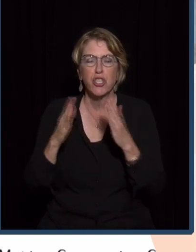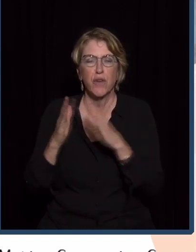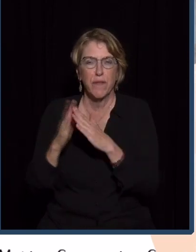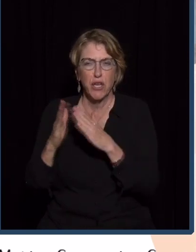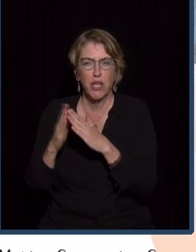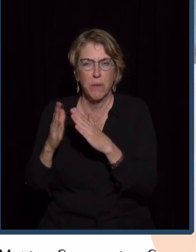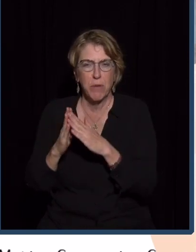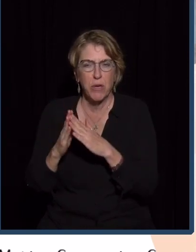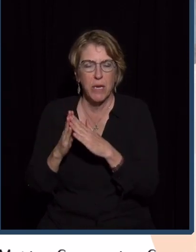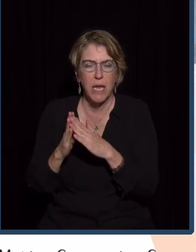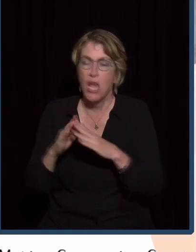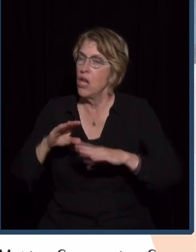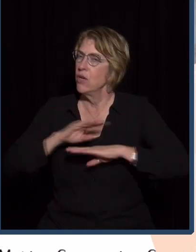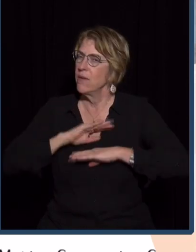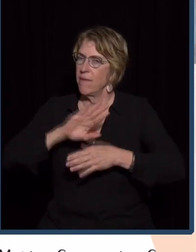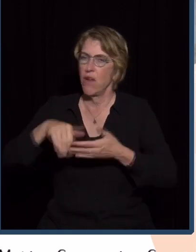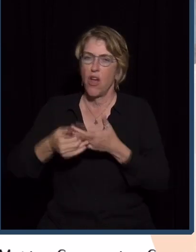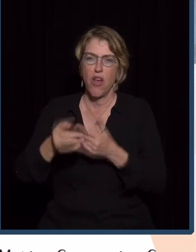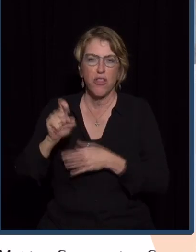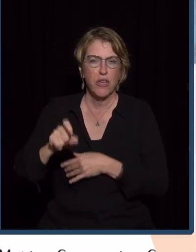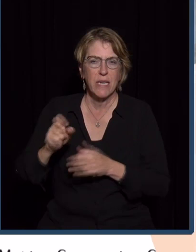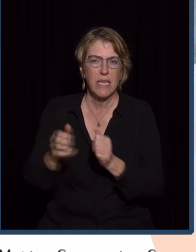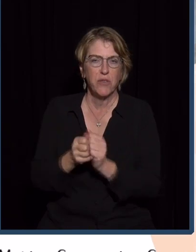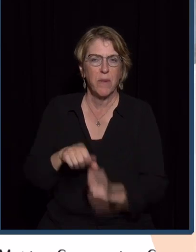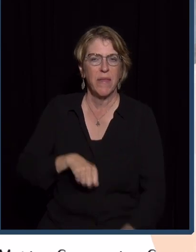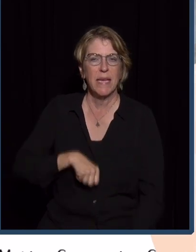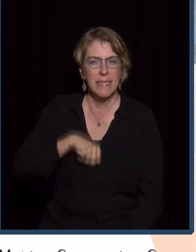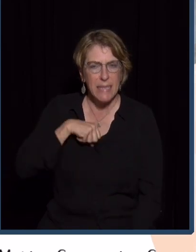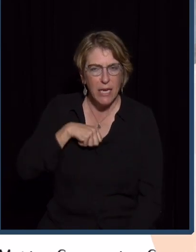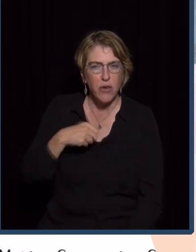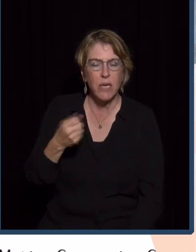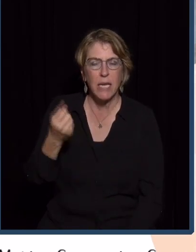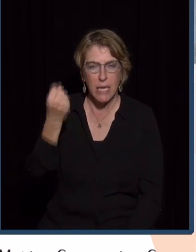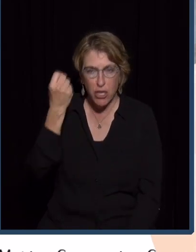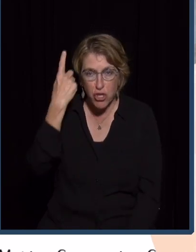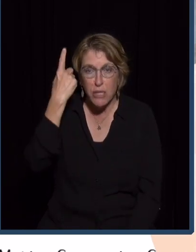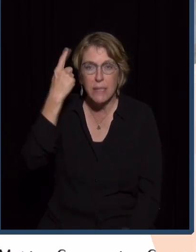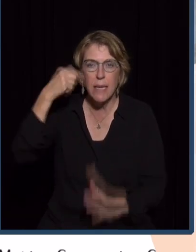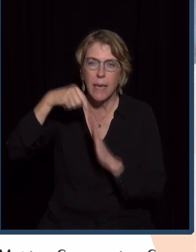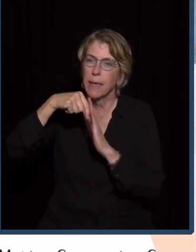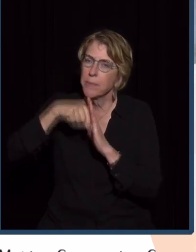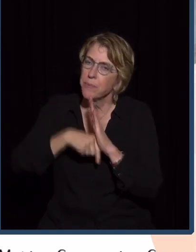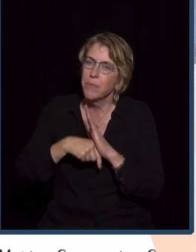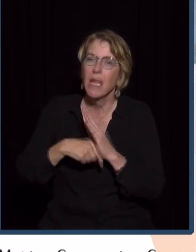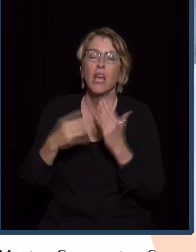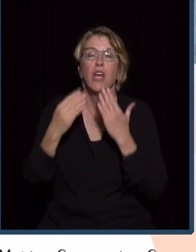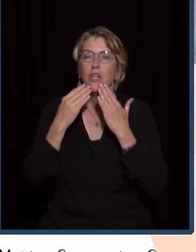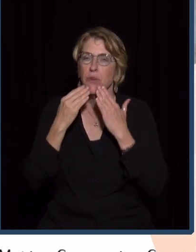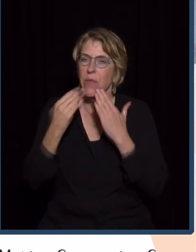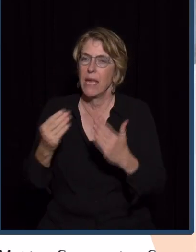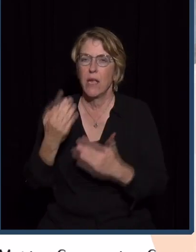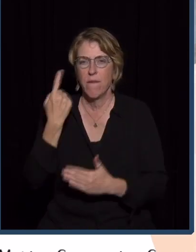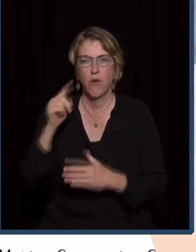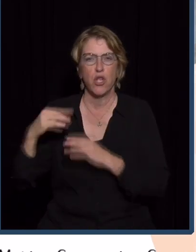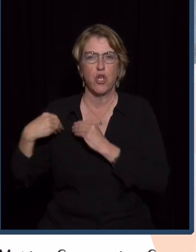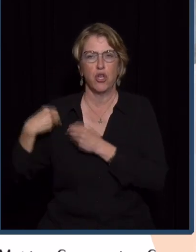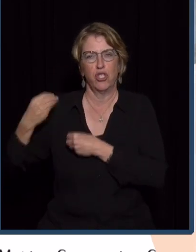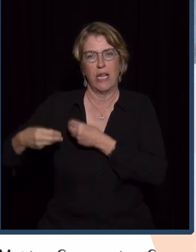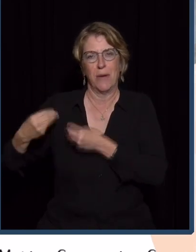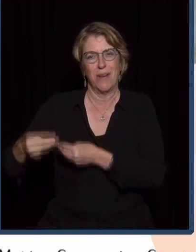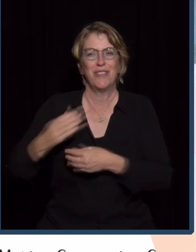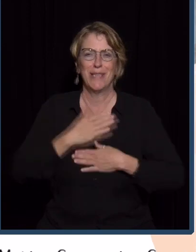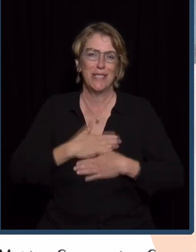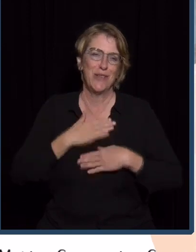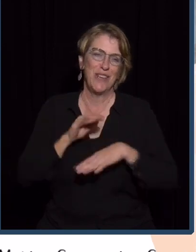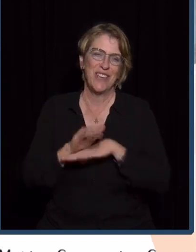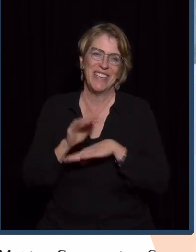their needs with the utmost integrity and a depth of understanding. Thank you again for your generosity, and enjoy the rest of the